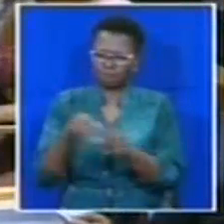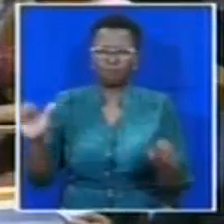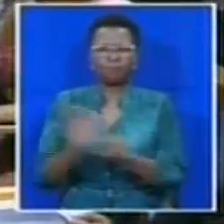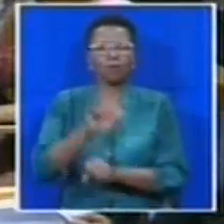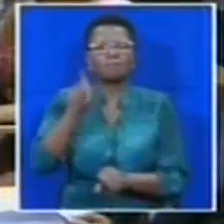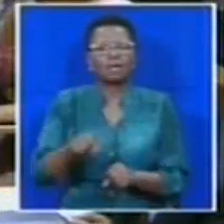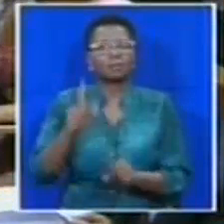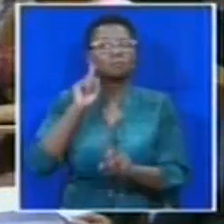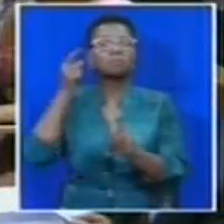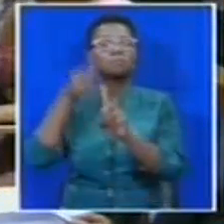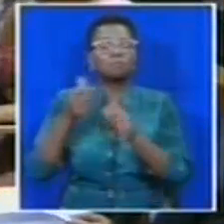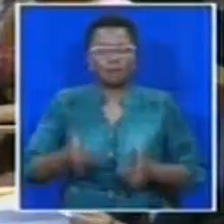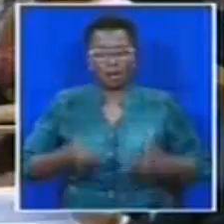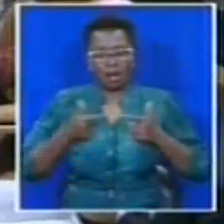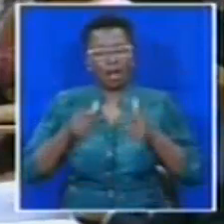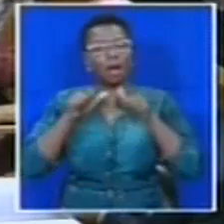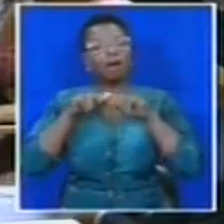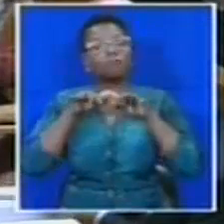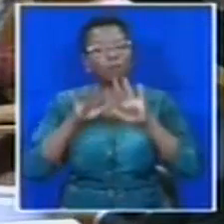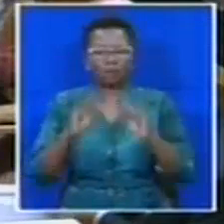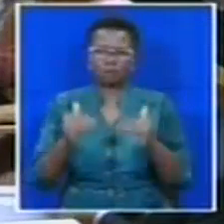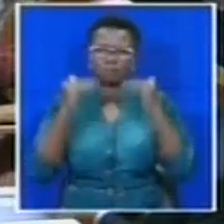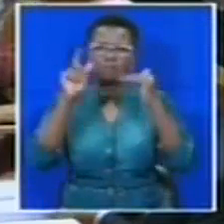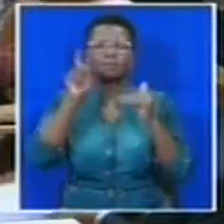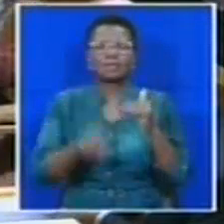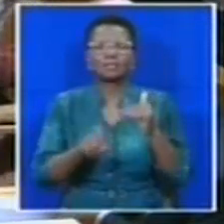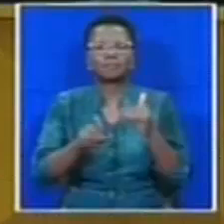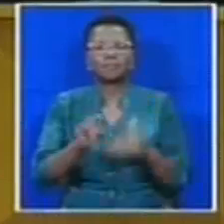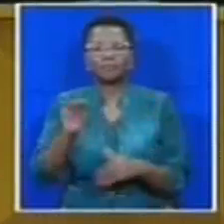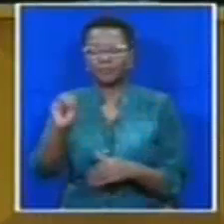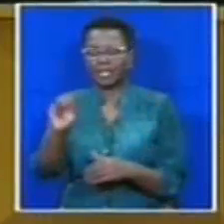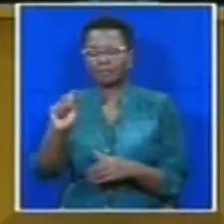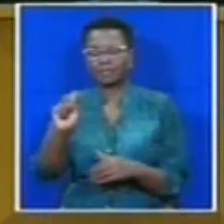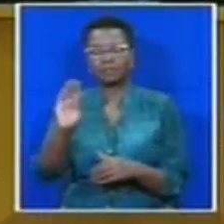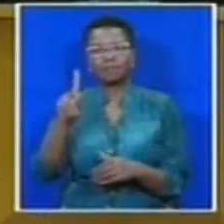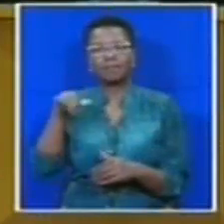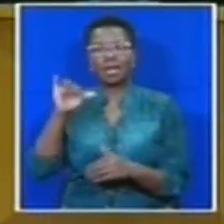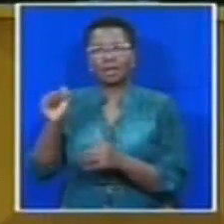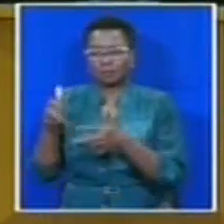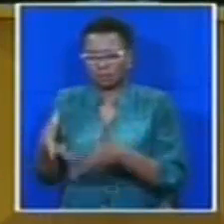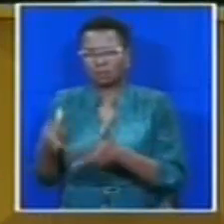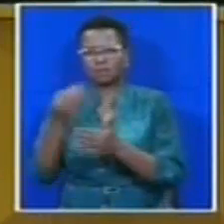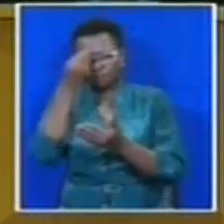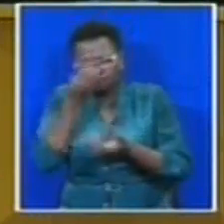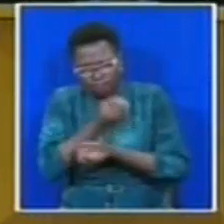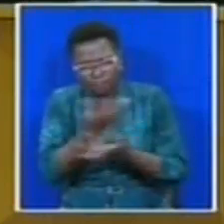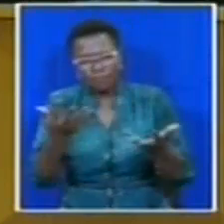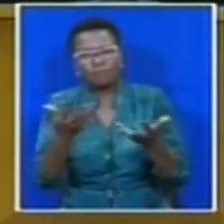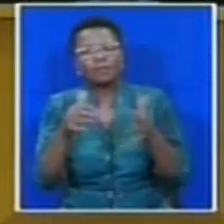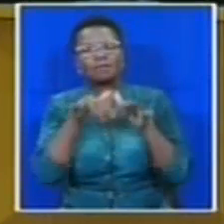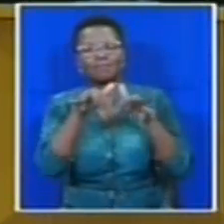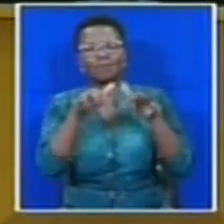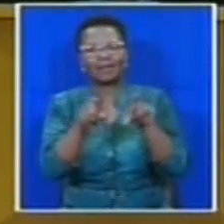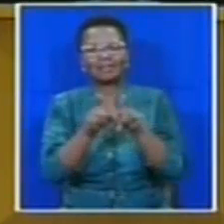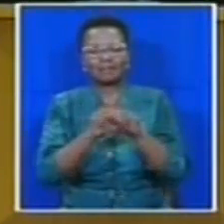better life for all South Africans. The MTBPS reports to Parliament and the public on the planned use